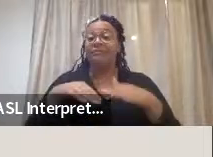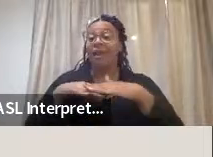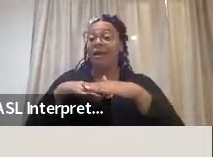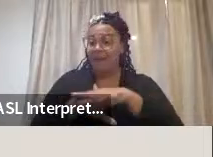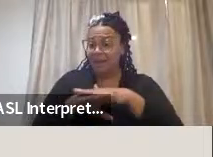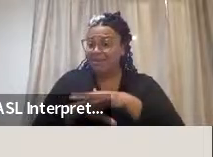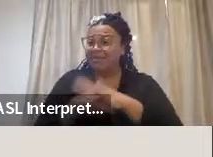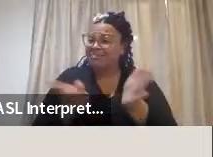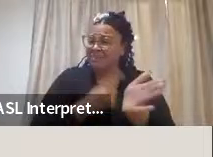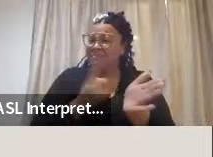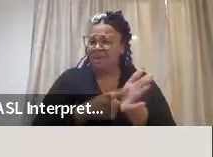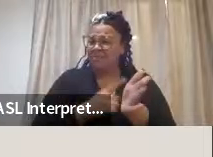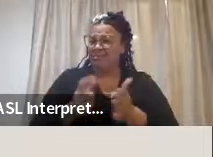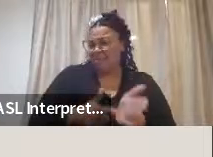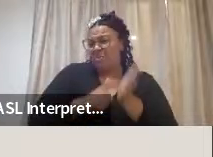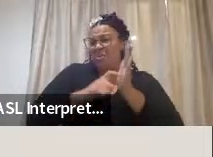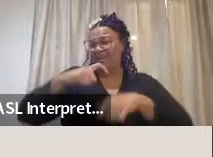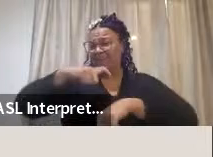time.